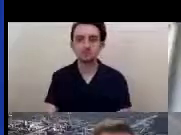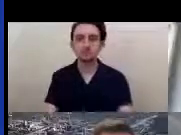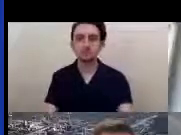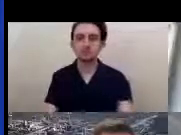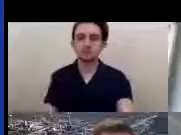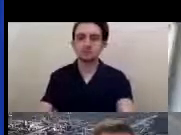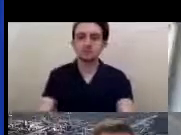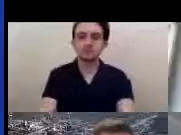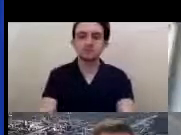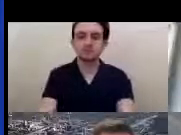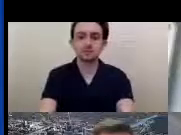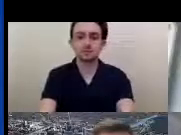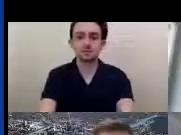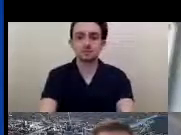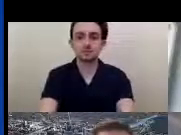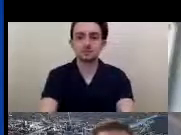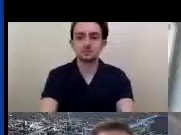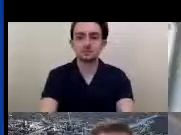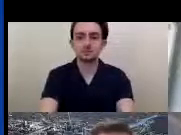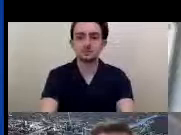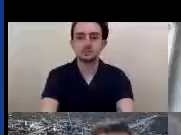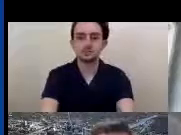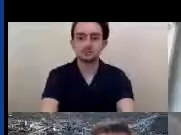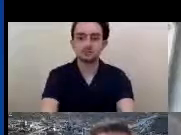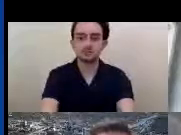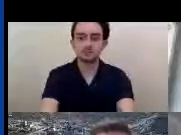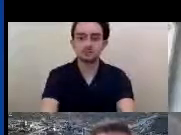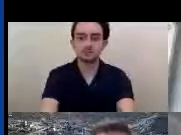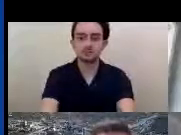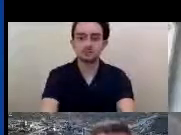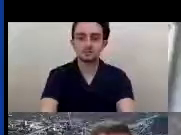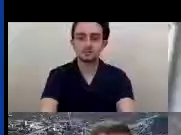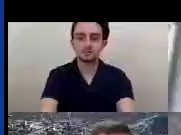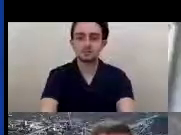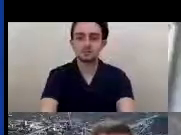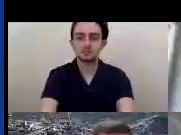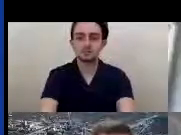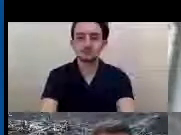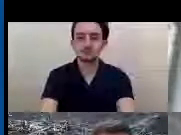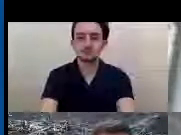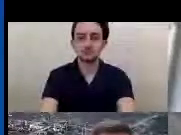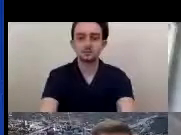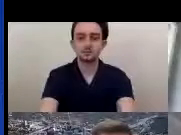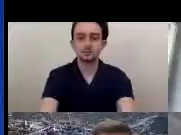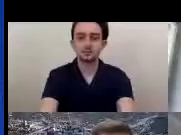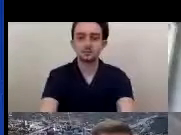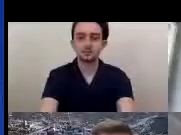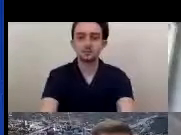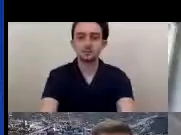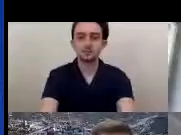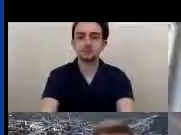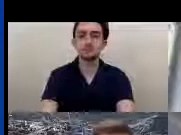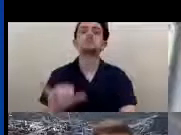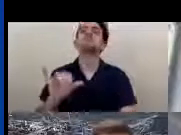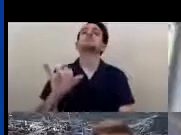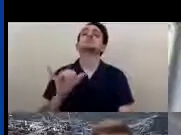That's interesting. I don't know why that's not. Oh, I guess, well, there we go. It went. Now, here we go. It is caught up to me. All right. So are we seeing the